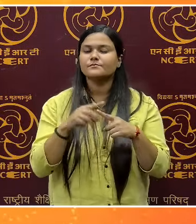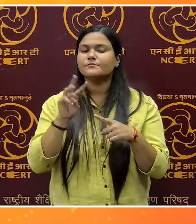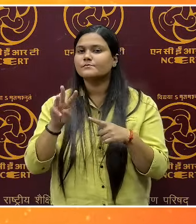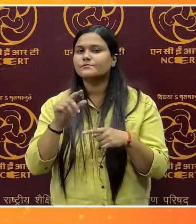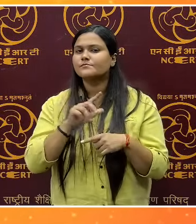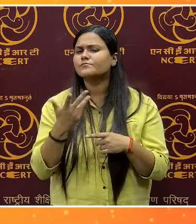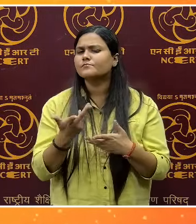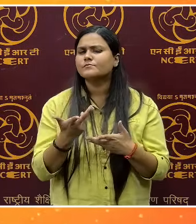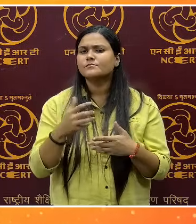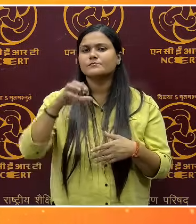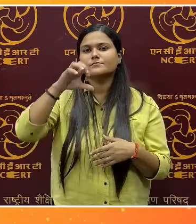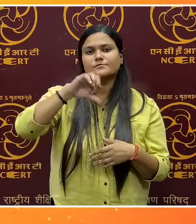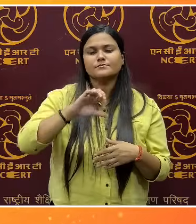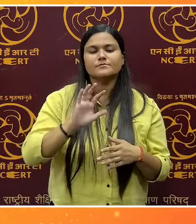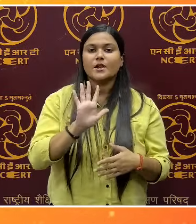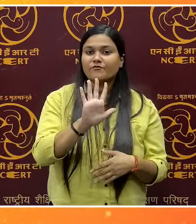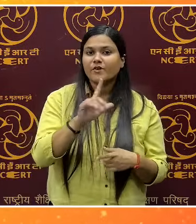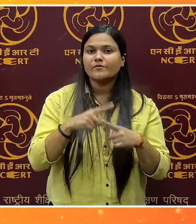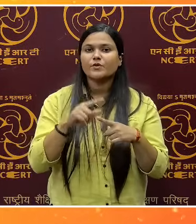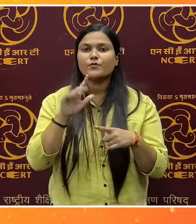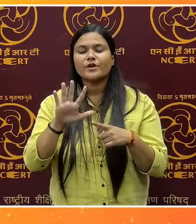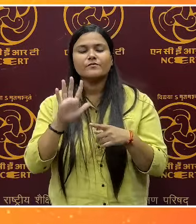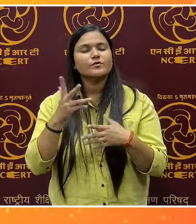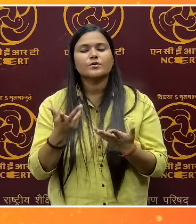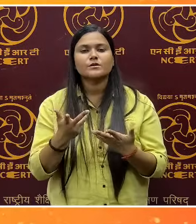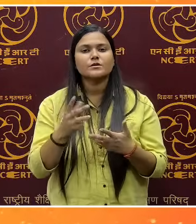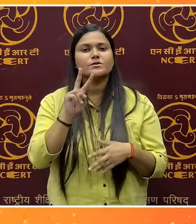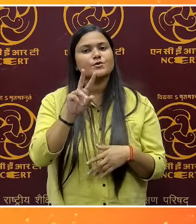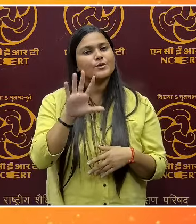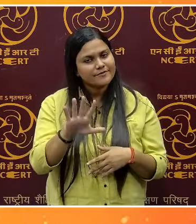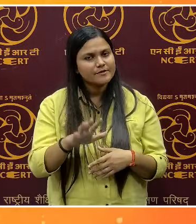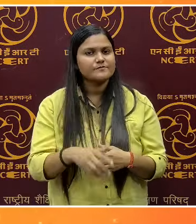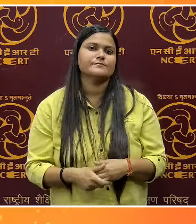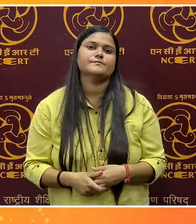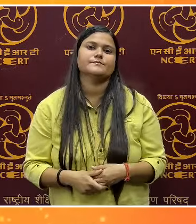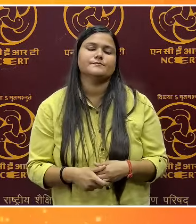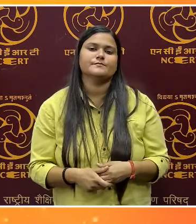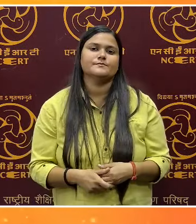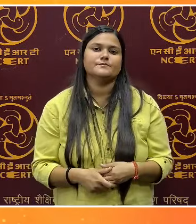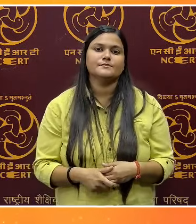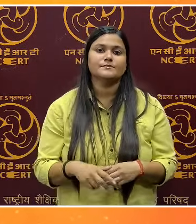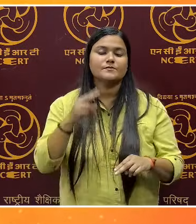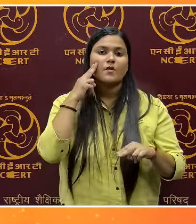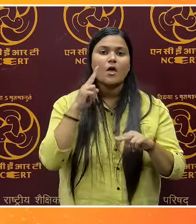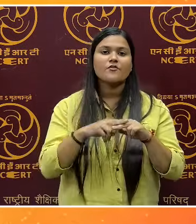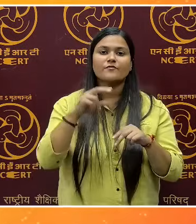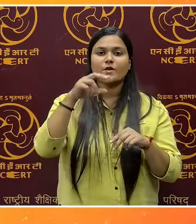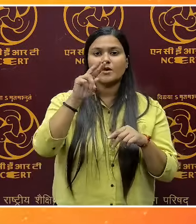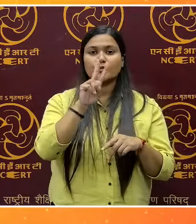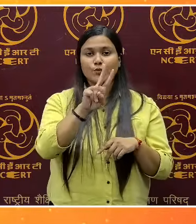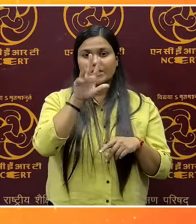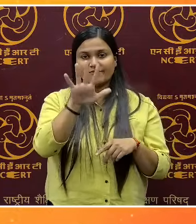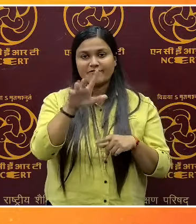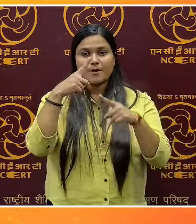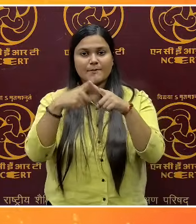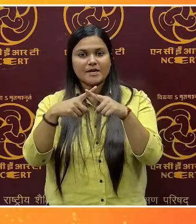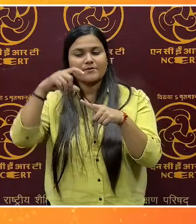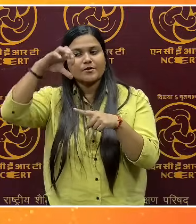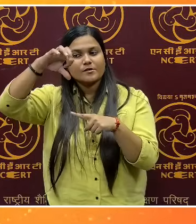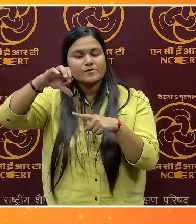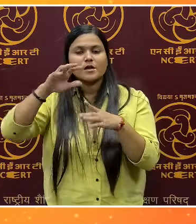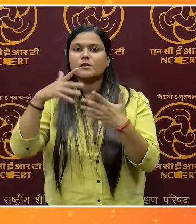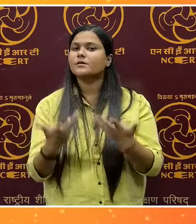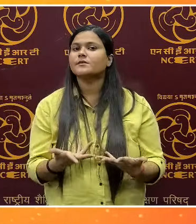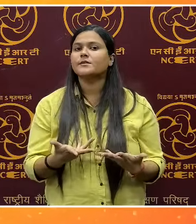9. And 5 into 5 is 25. Yes. Now, if I multiply 25 by 9, 9 5s are